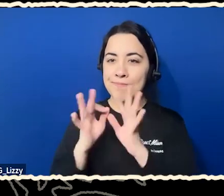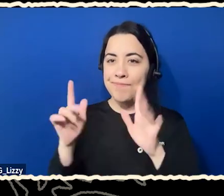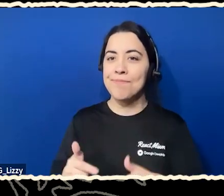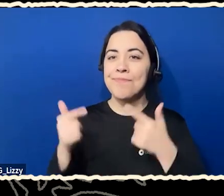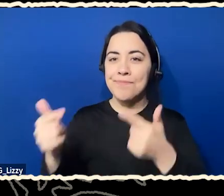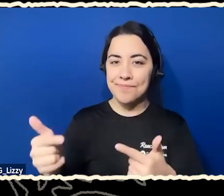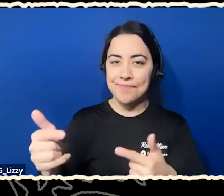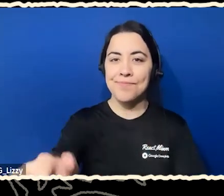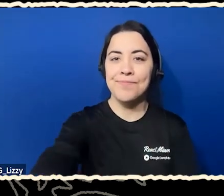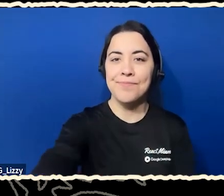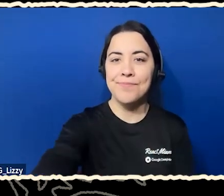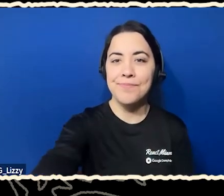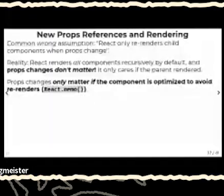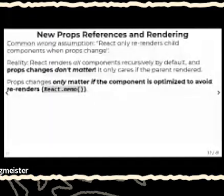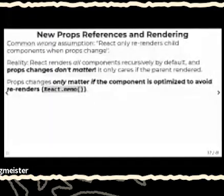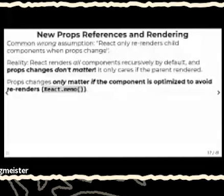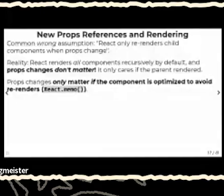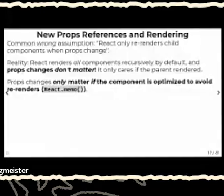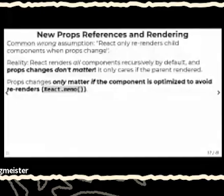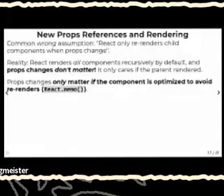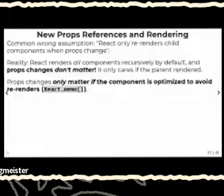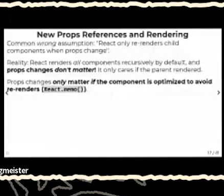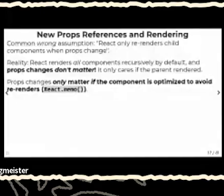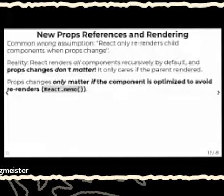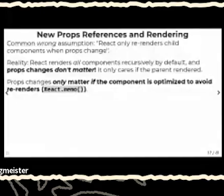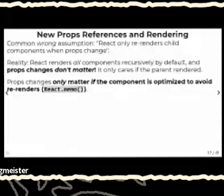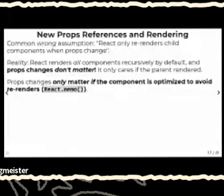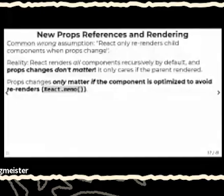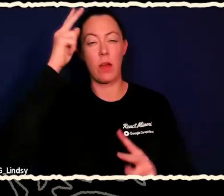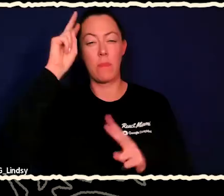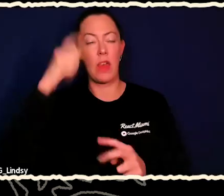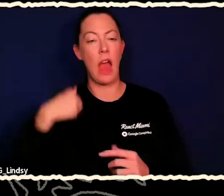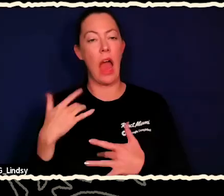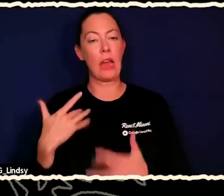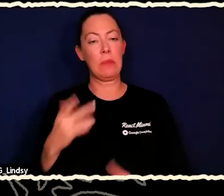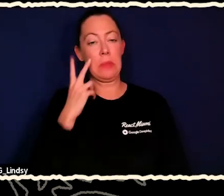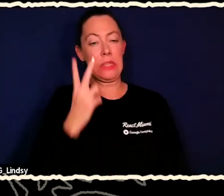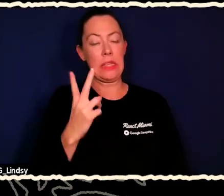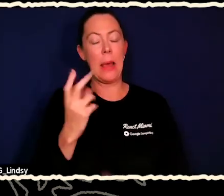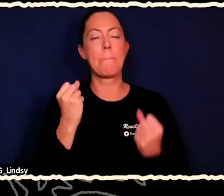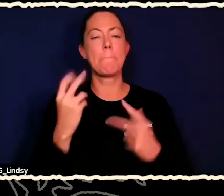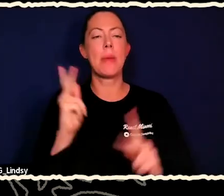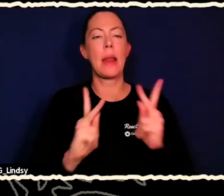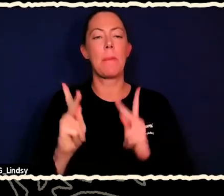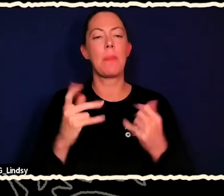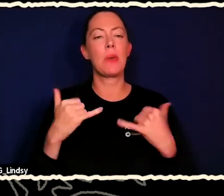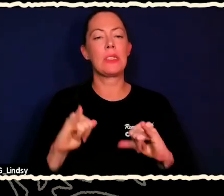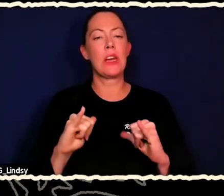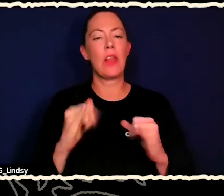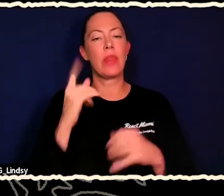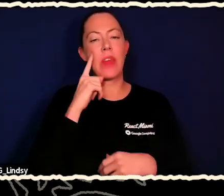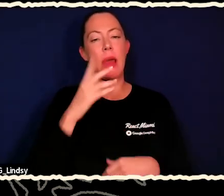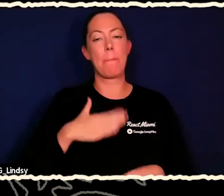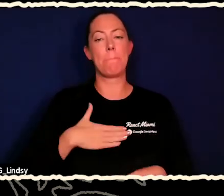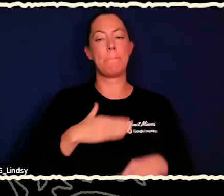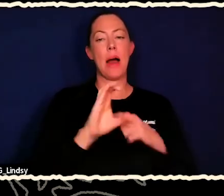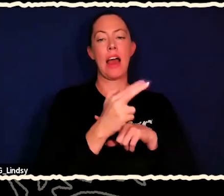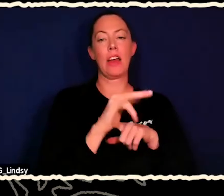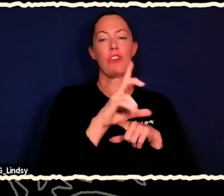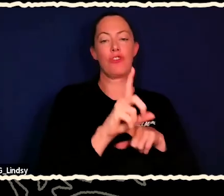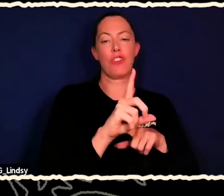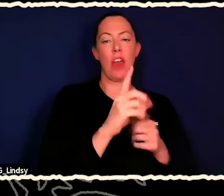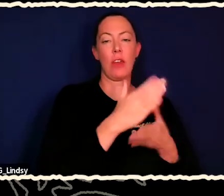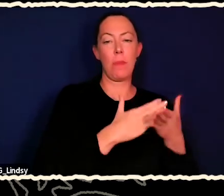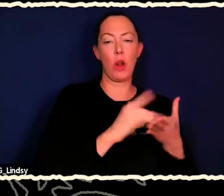So the other common misunderstanding that I see is a lot of people still think that my child component only renders with its props